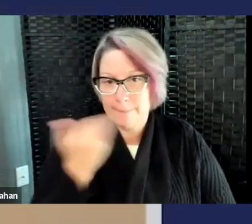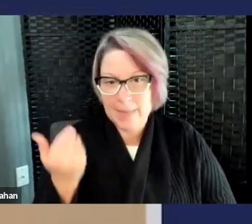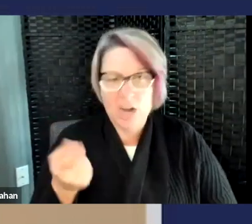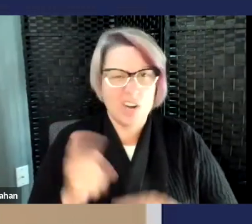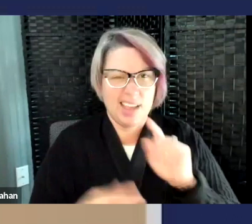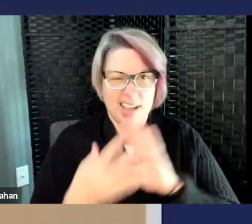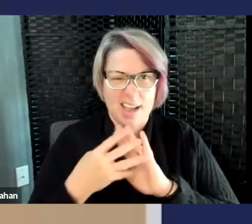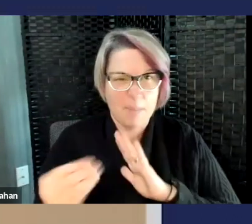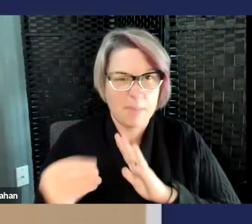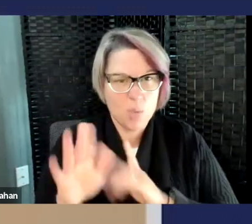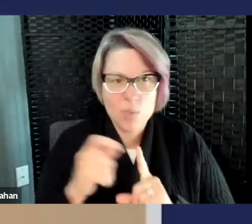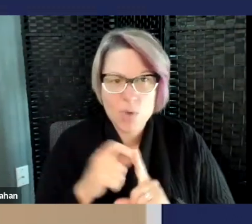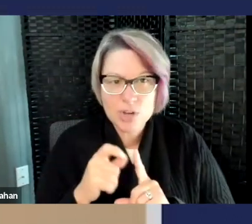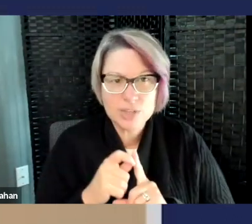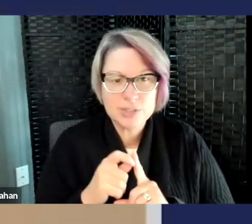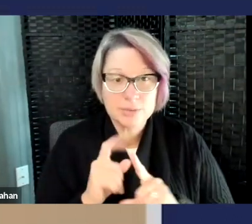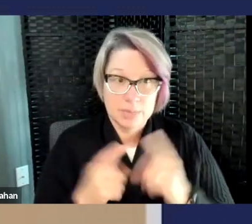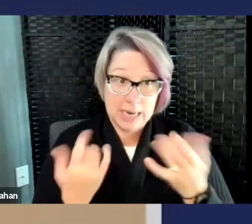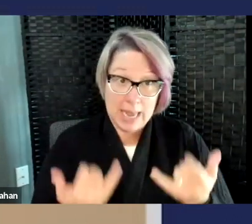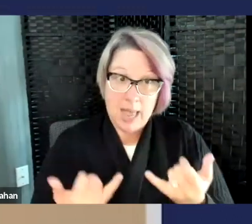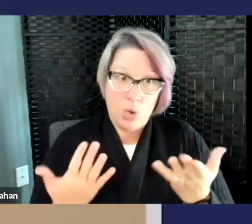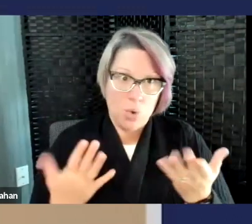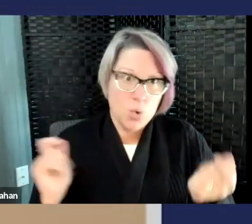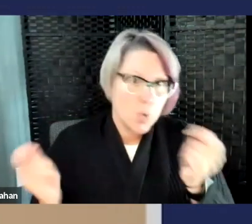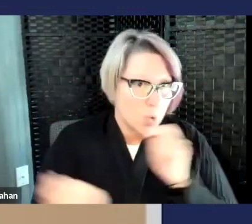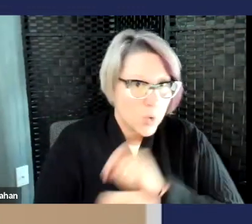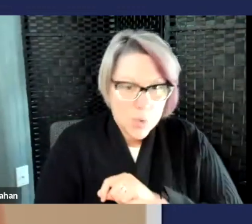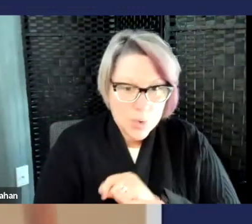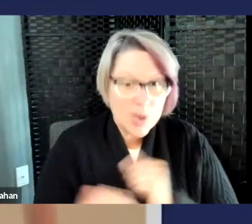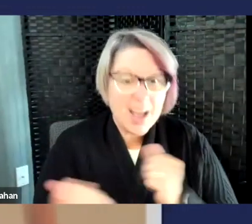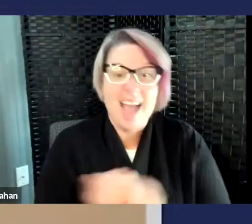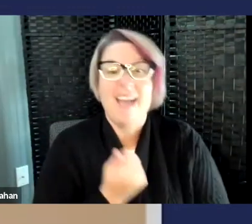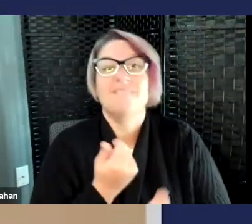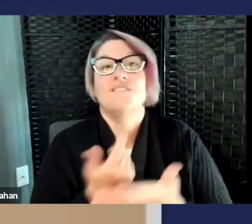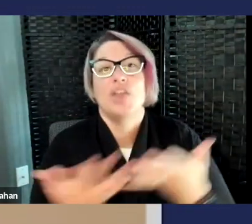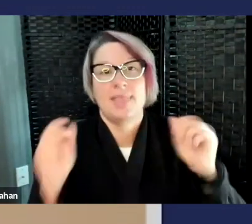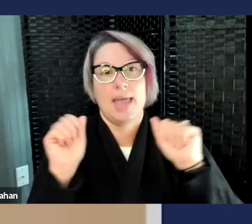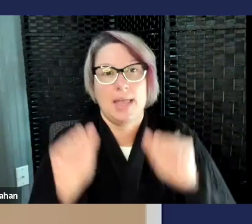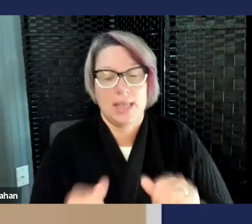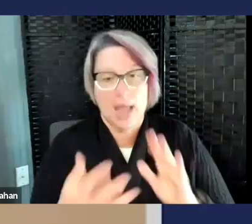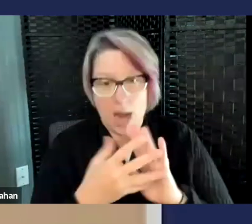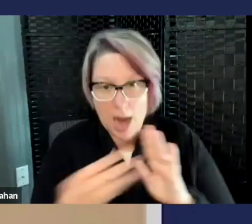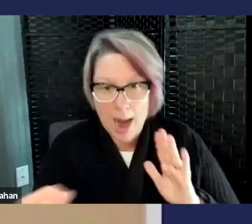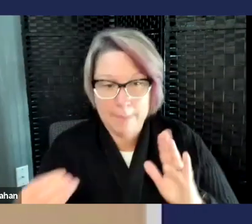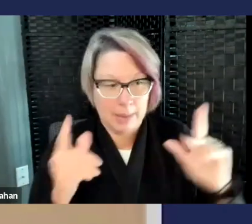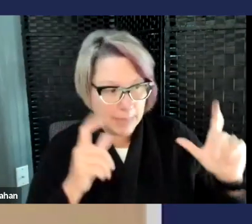words, but not anymore, right? Everything can be copied and taken pictures